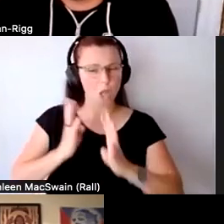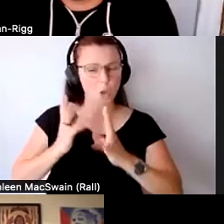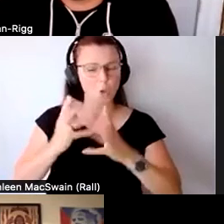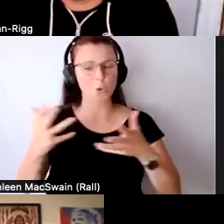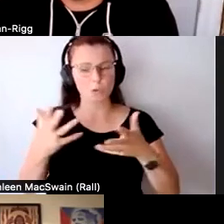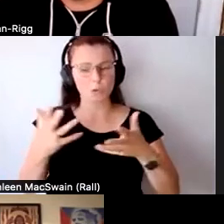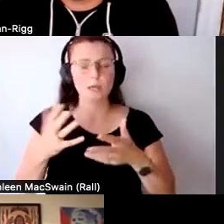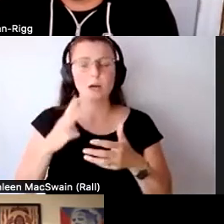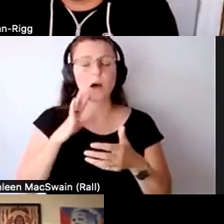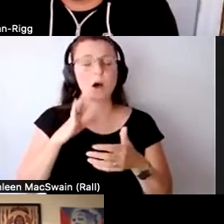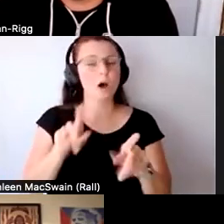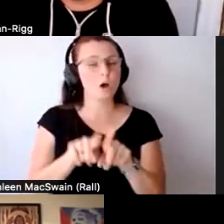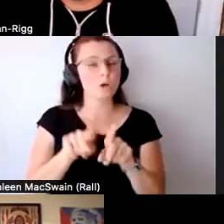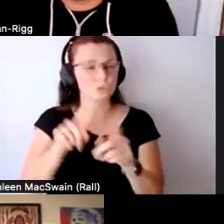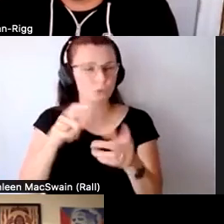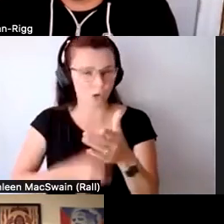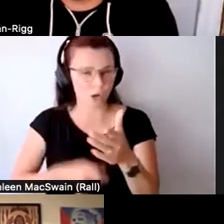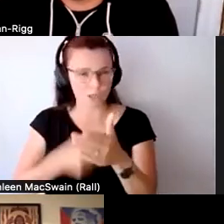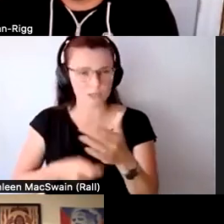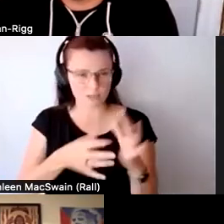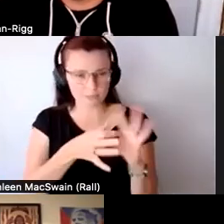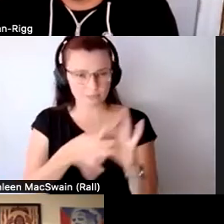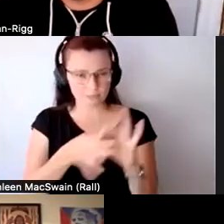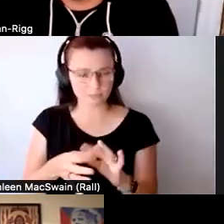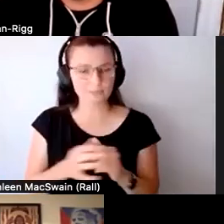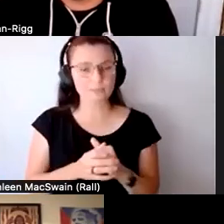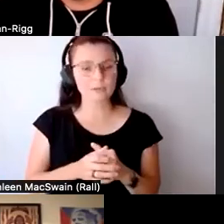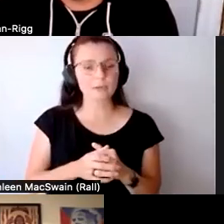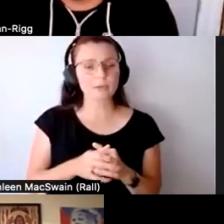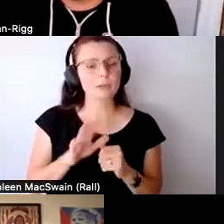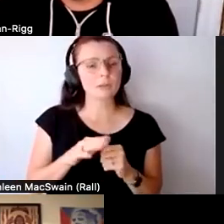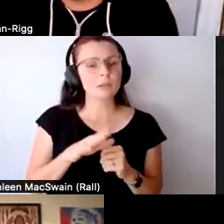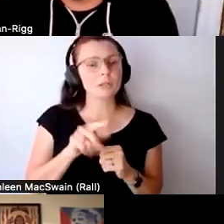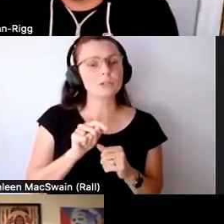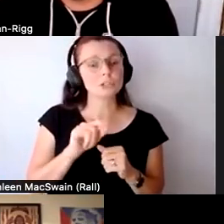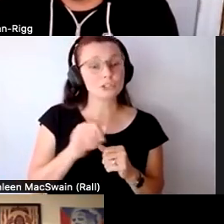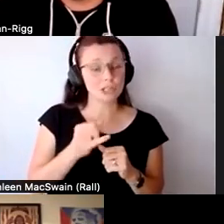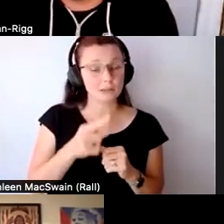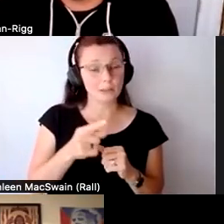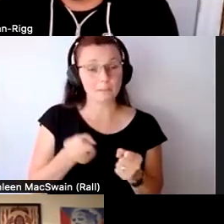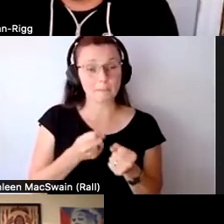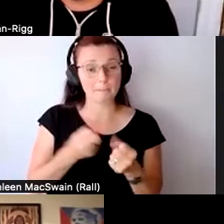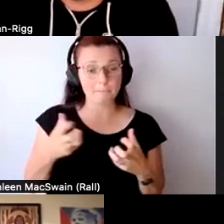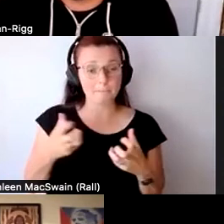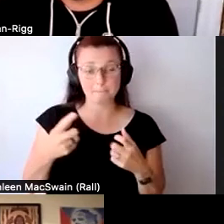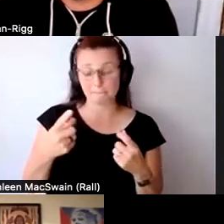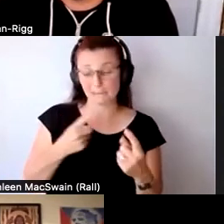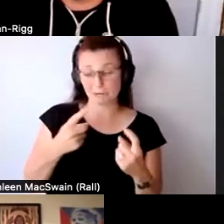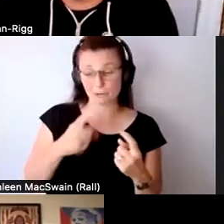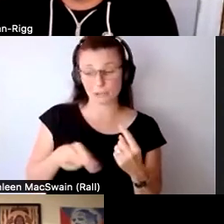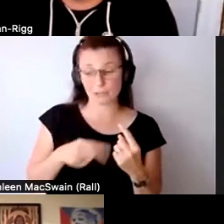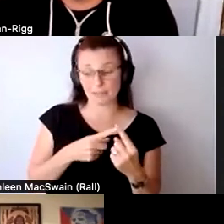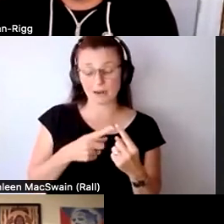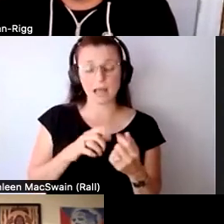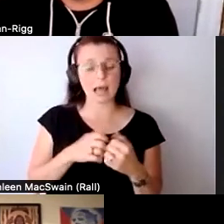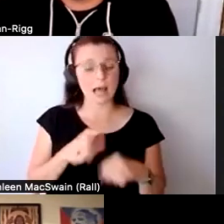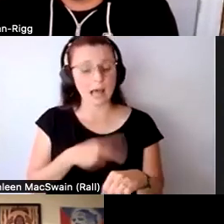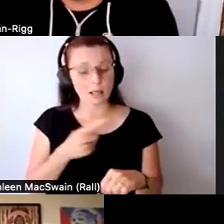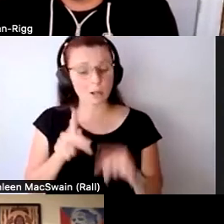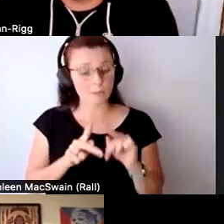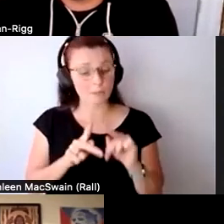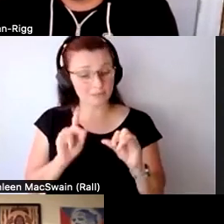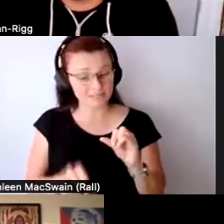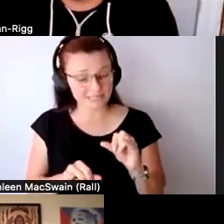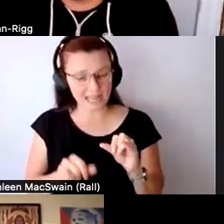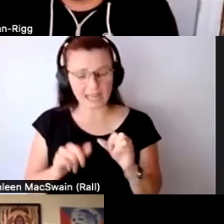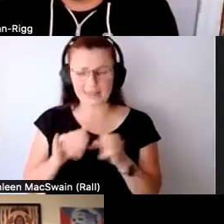TJ, we've gotten many questions about how long people would stay, what does the site look like? And we saw a little